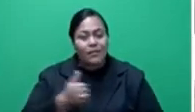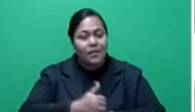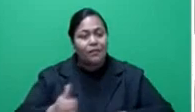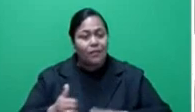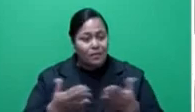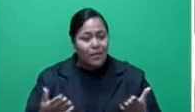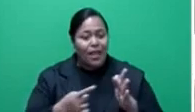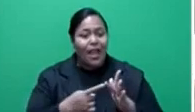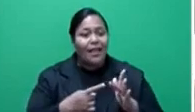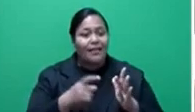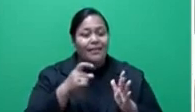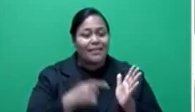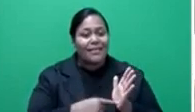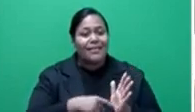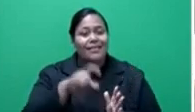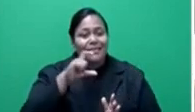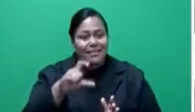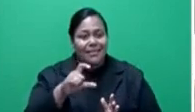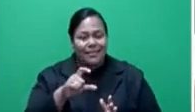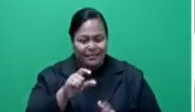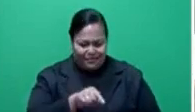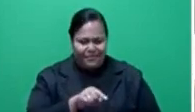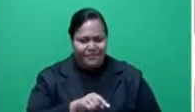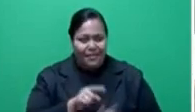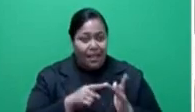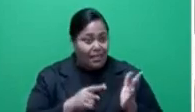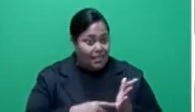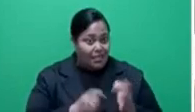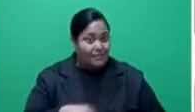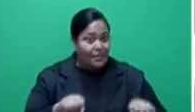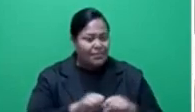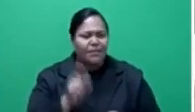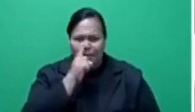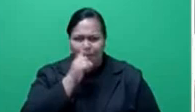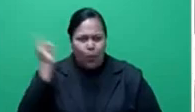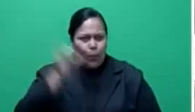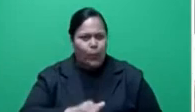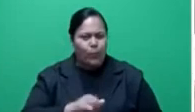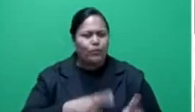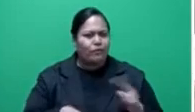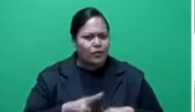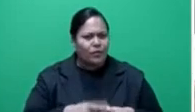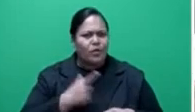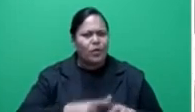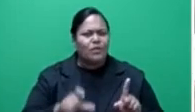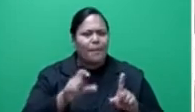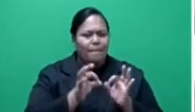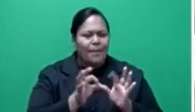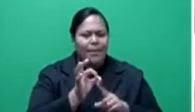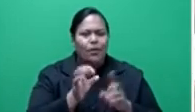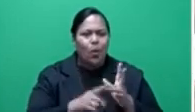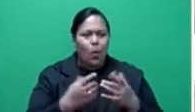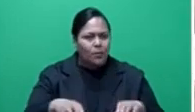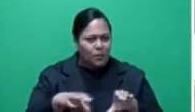is in the ITC space. We need the capacity. A lot of people are now coming to Fiji because of the BPO councils, etc. So there are new jobs